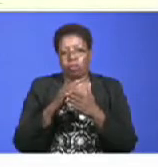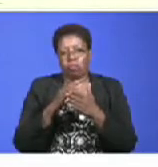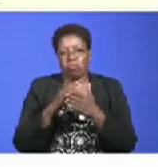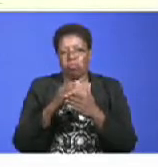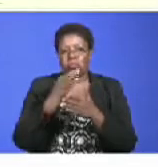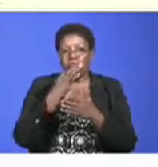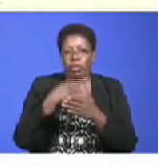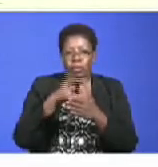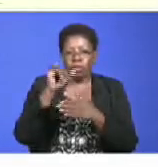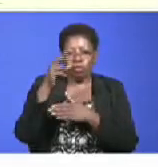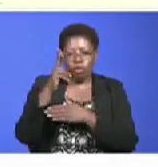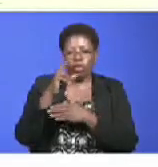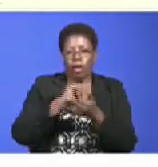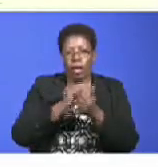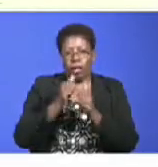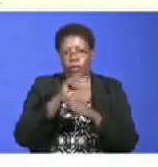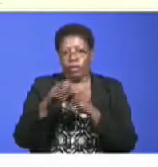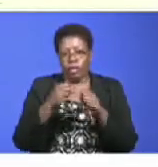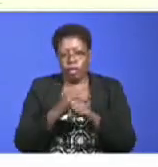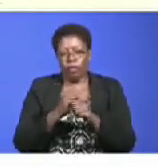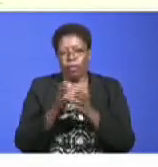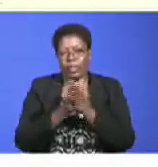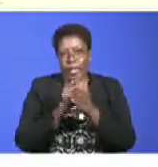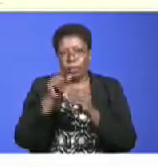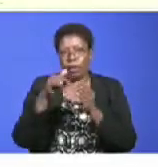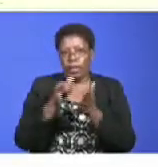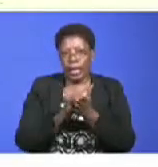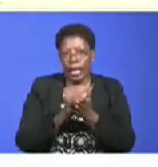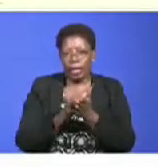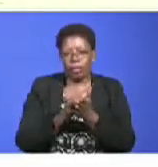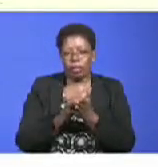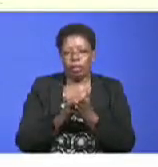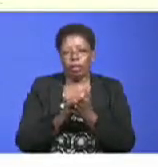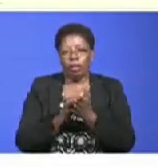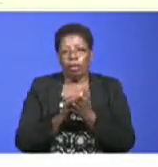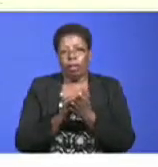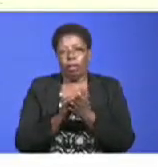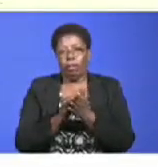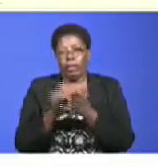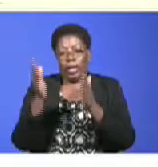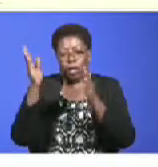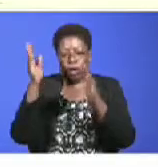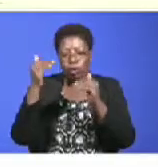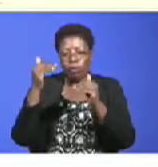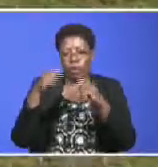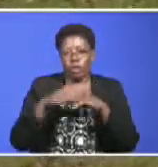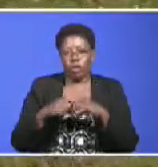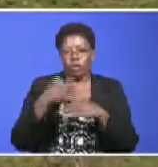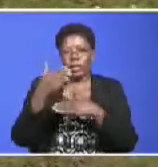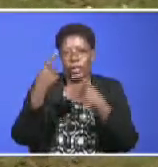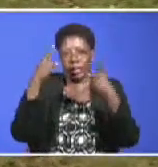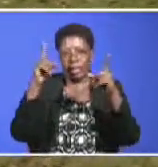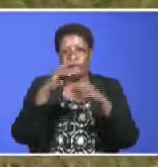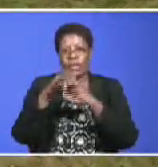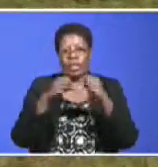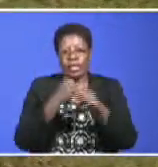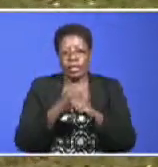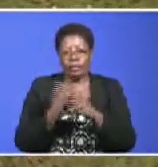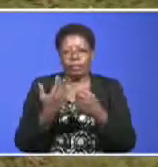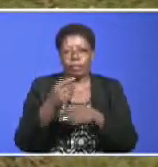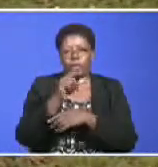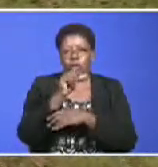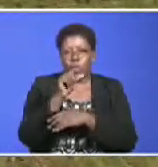female junior athlete of the year, so I was really excited for that accomplishment, and I hope to continue with another success here.